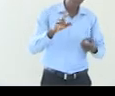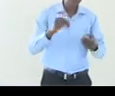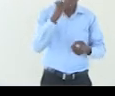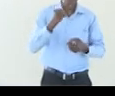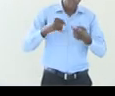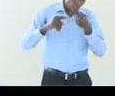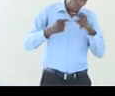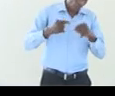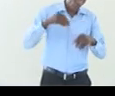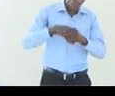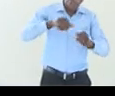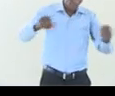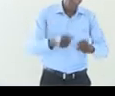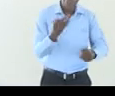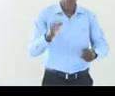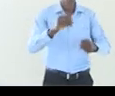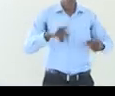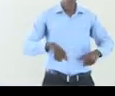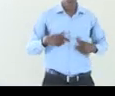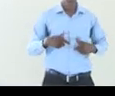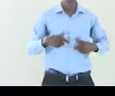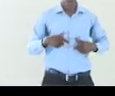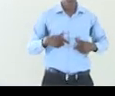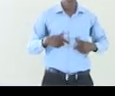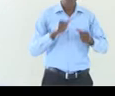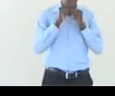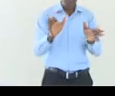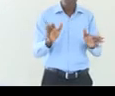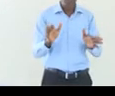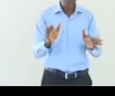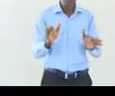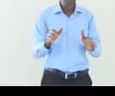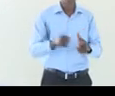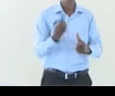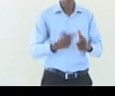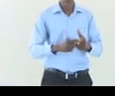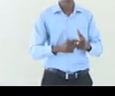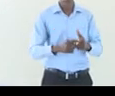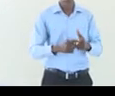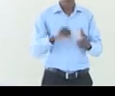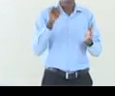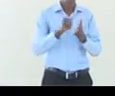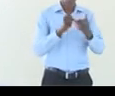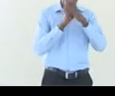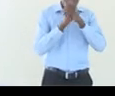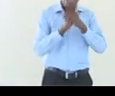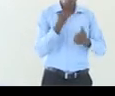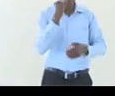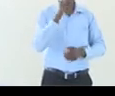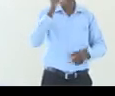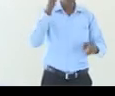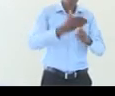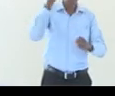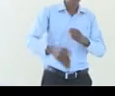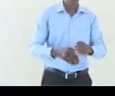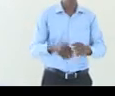you about what area of your life you need to address to deal with, nothing, then that worship session is not complete. Because